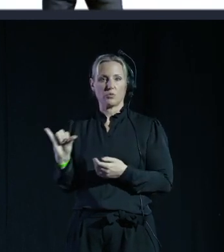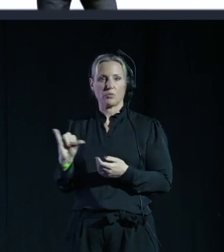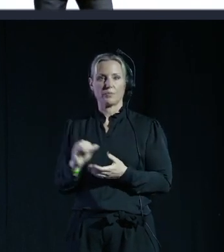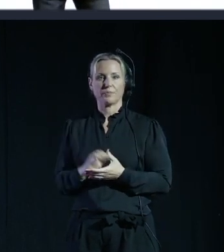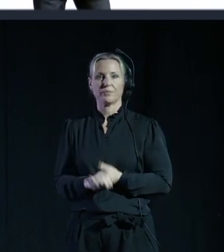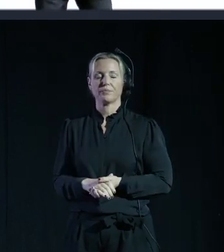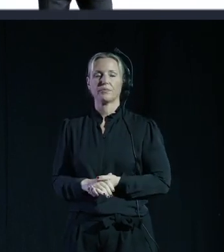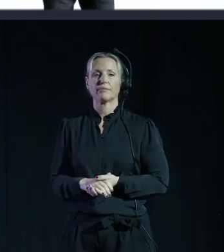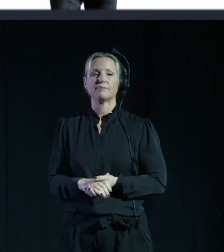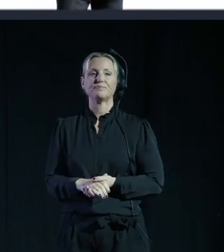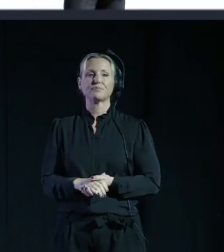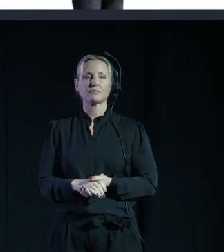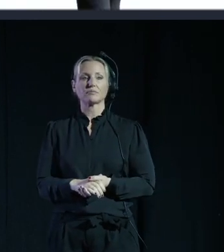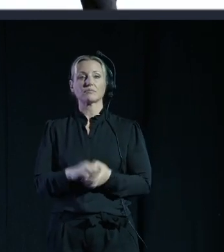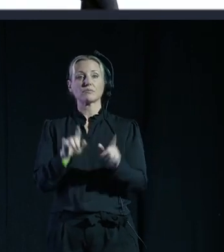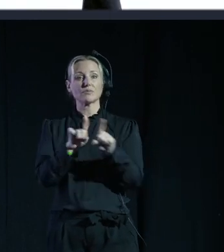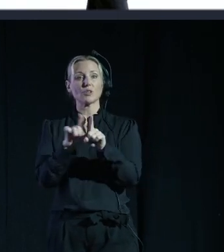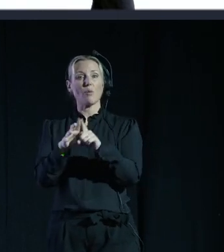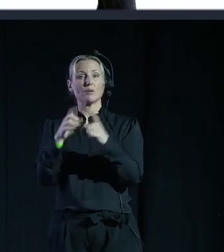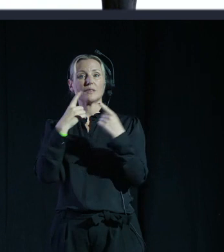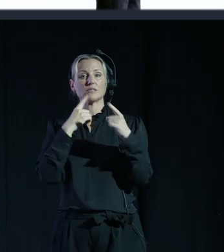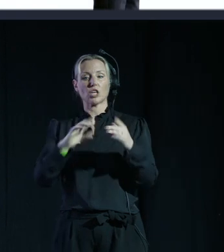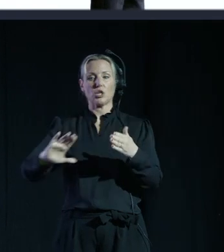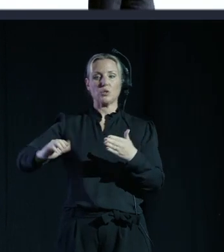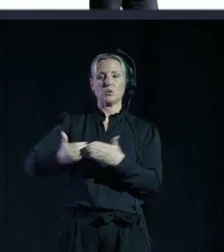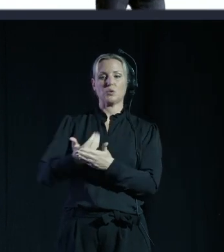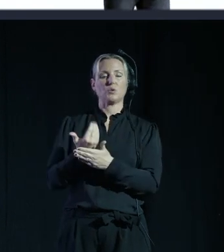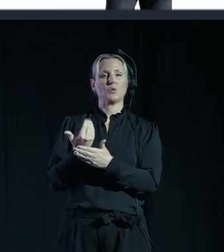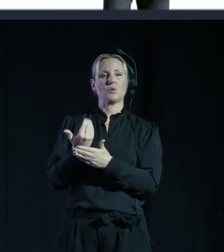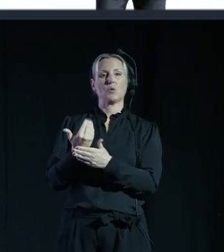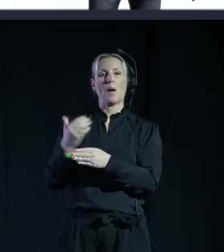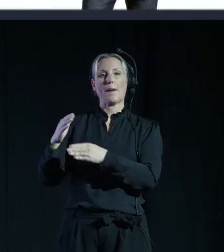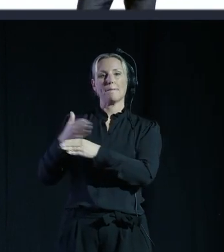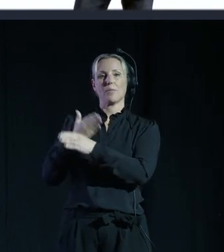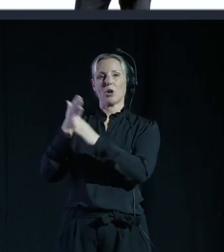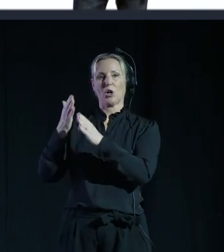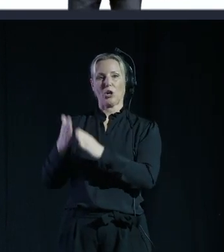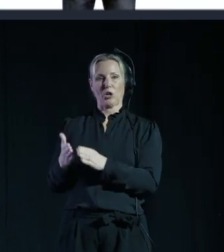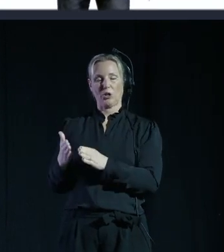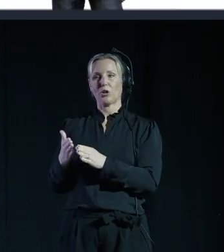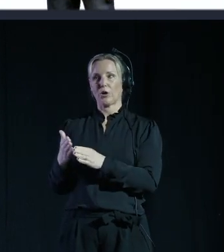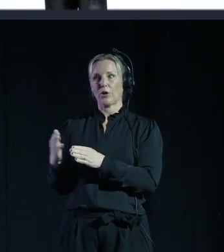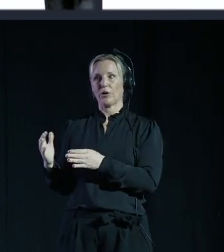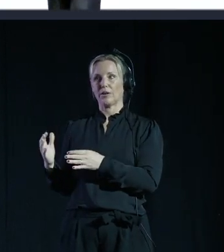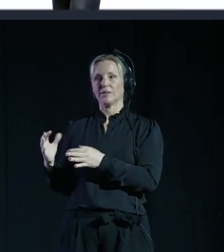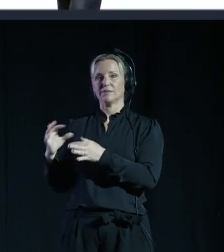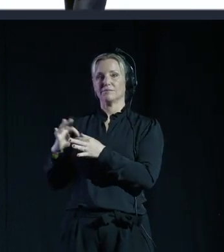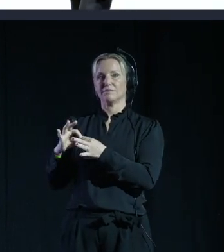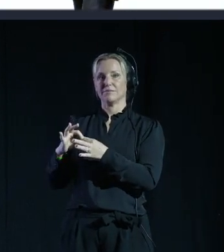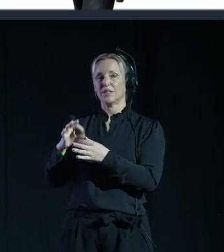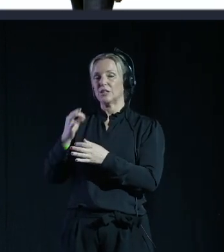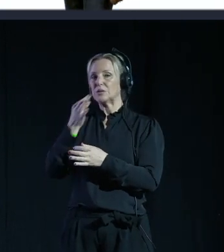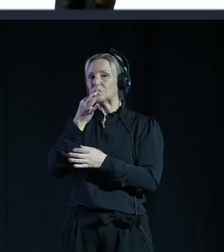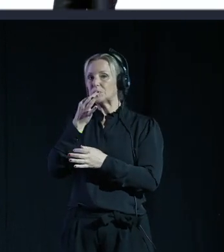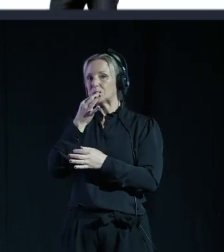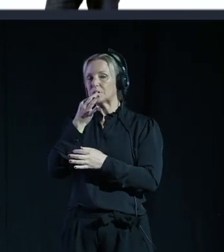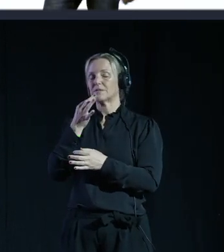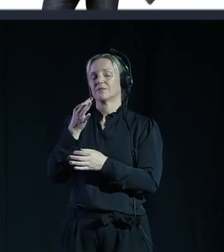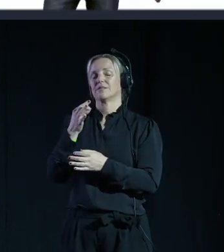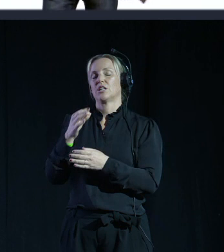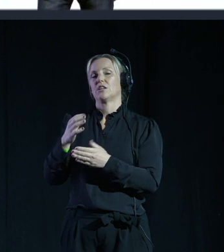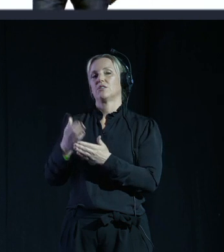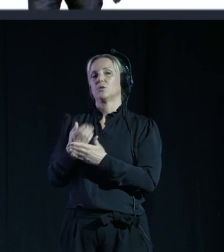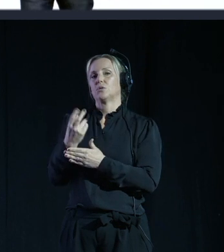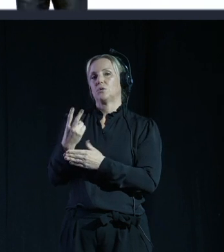I'd also like to announce a new partner coming soon. We're actually just been working with teams at Microsoft for 2 new adapters that are